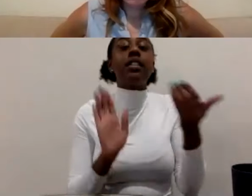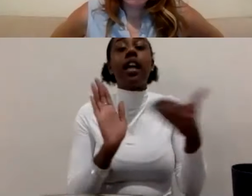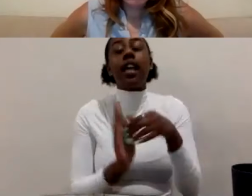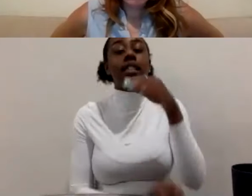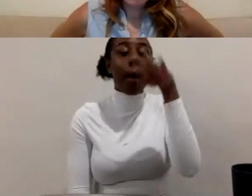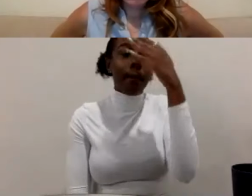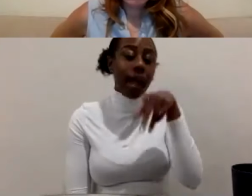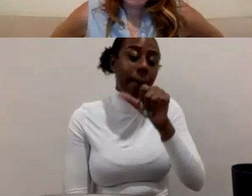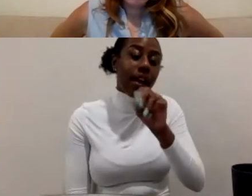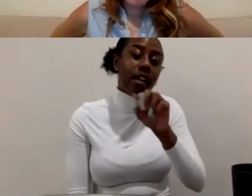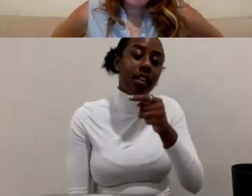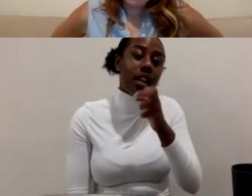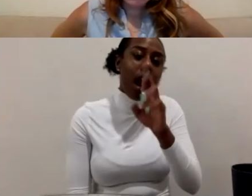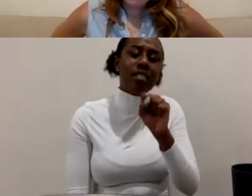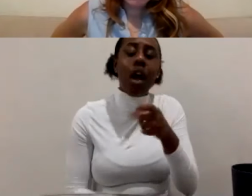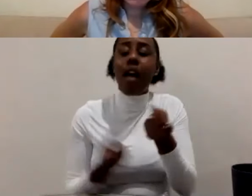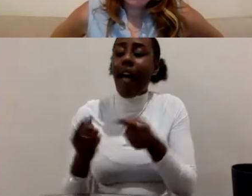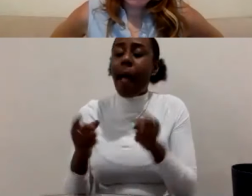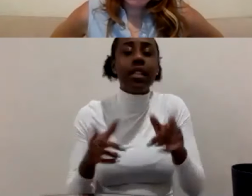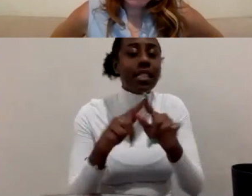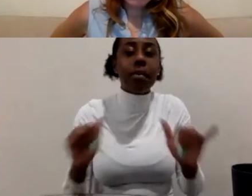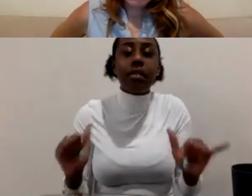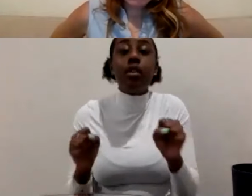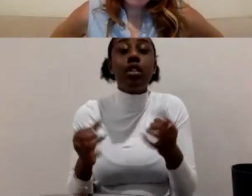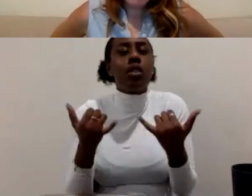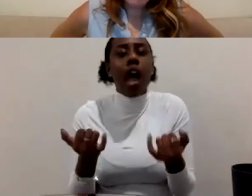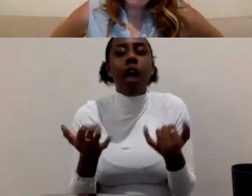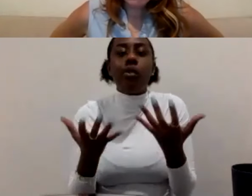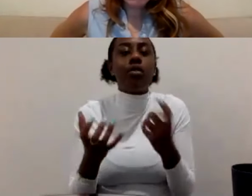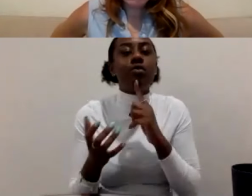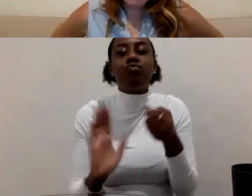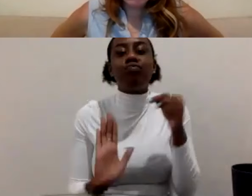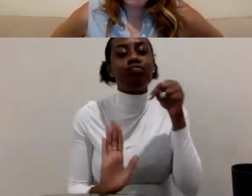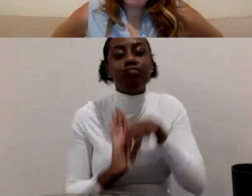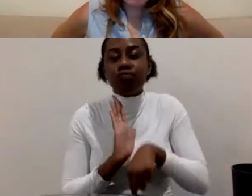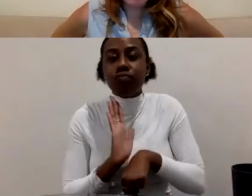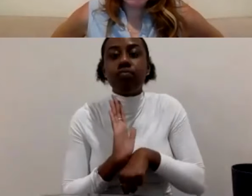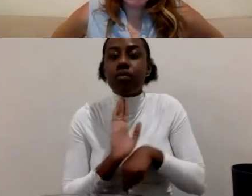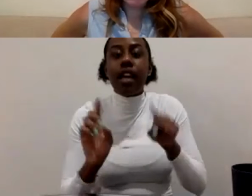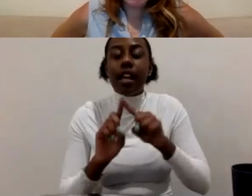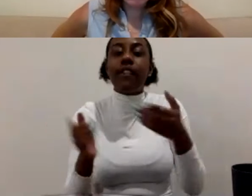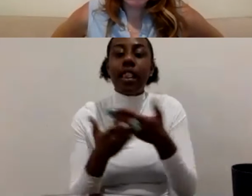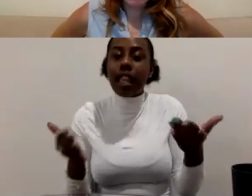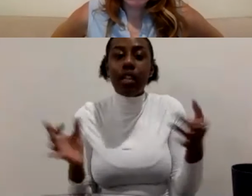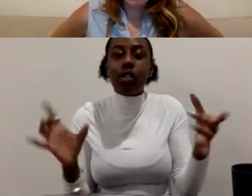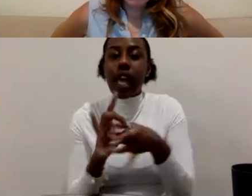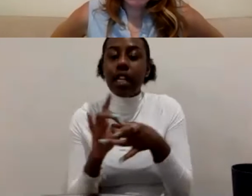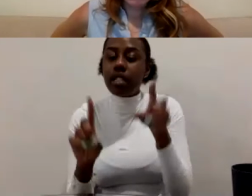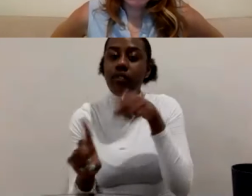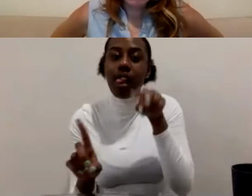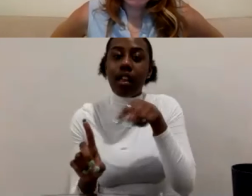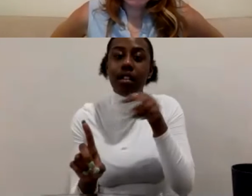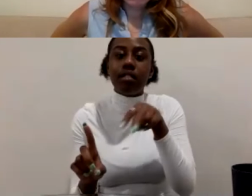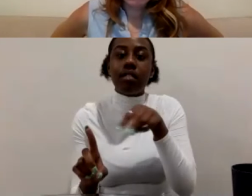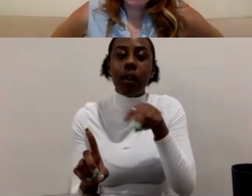So really we wanted to dive into all of these things when we think about surveillance, from